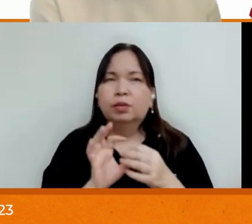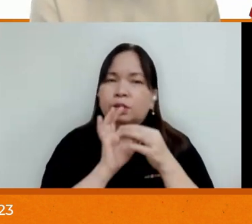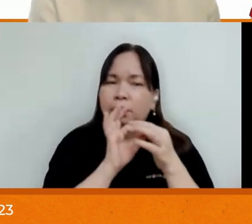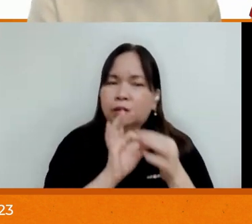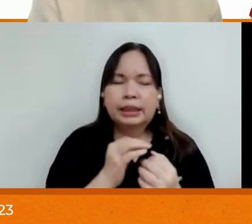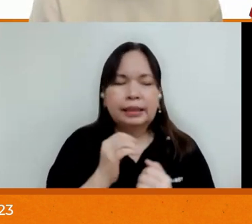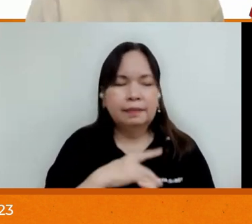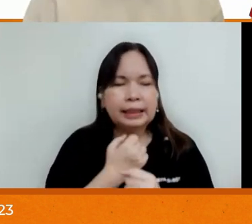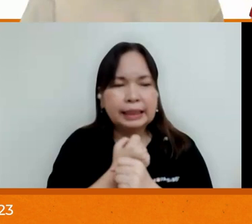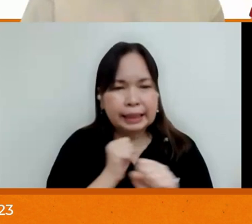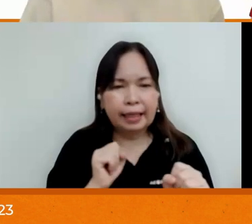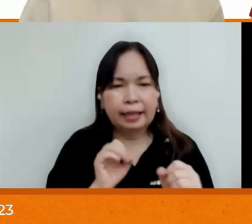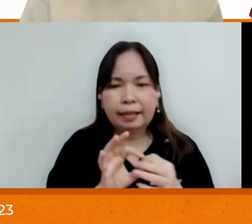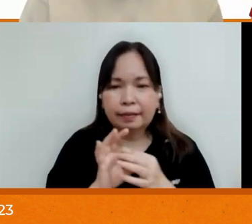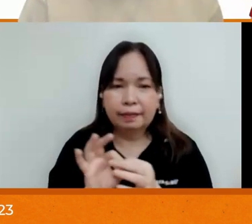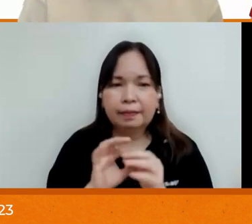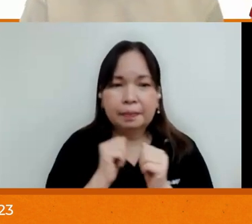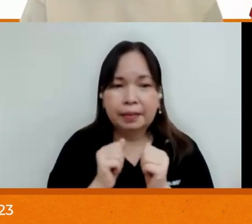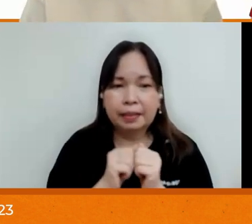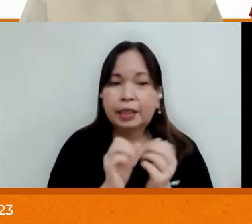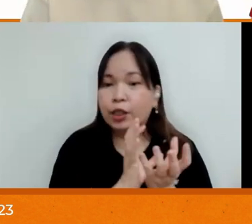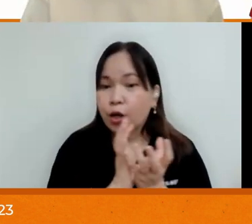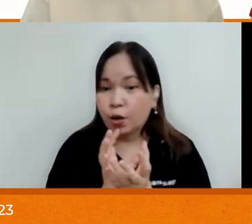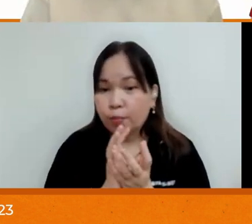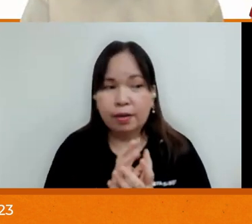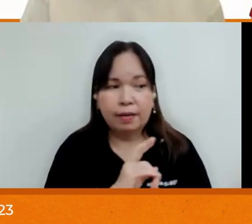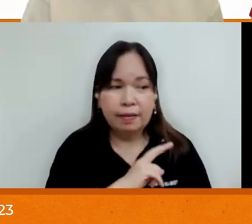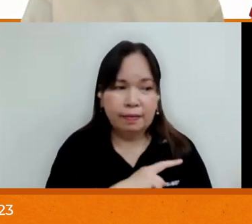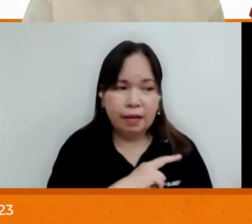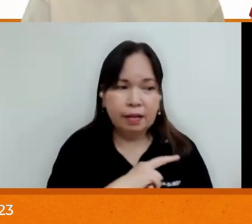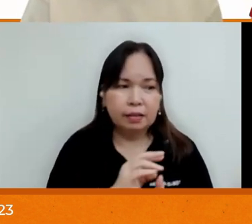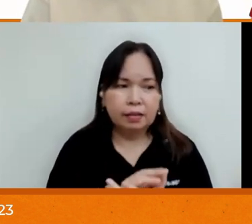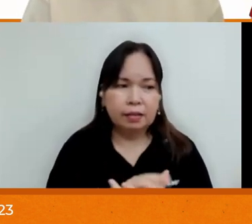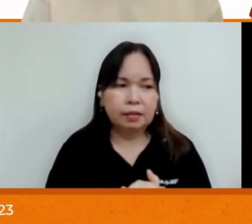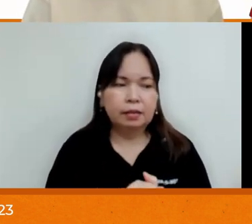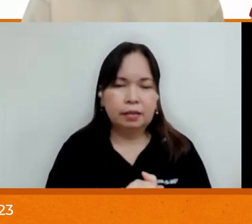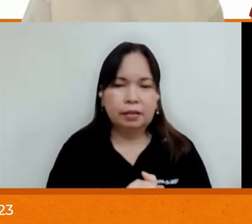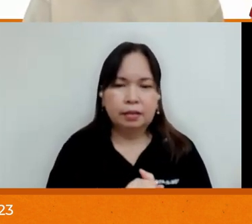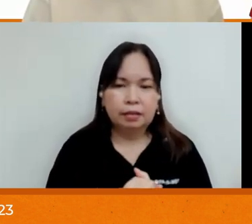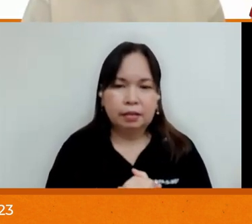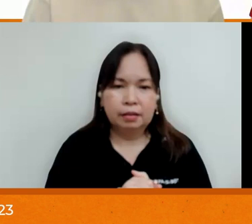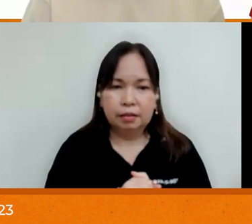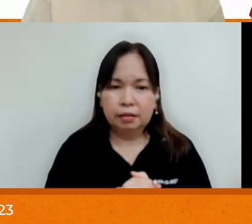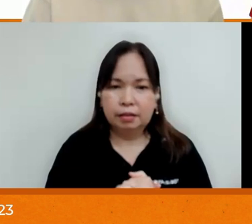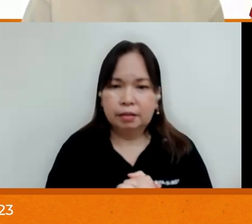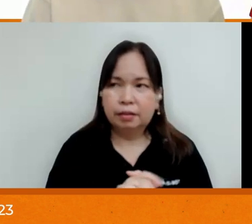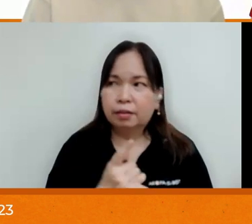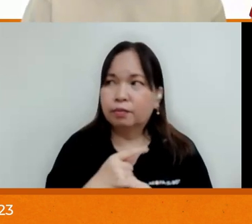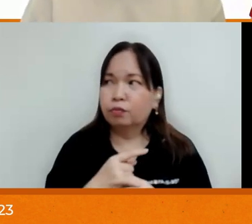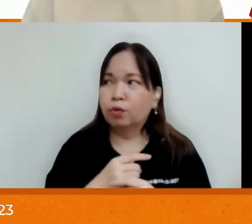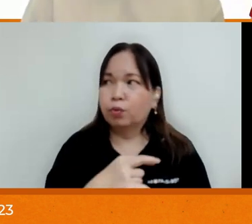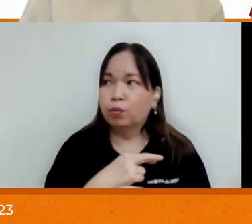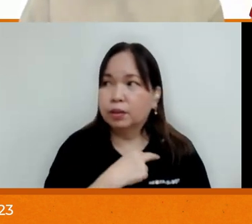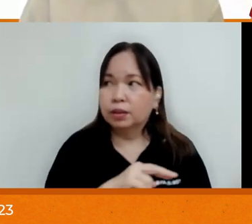meaning, community, values are very helpful aspects of spiritual or religious